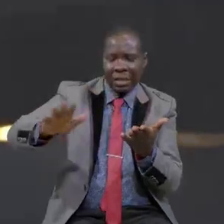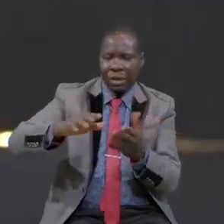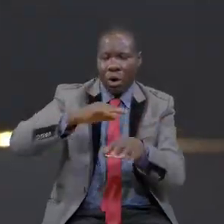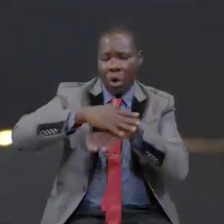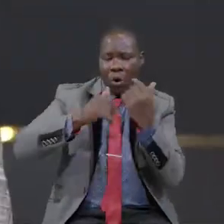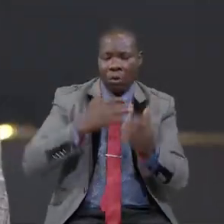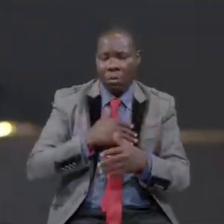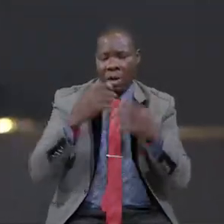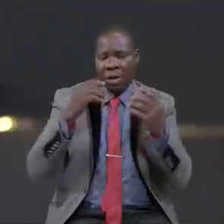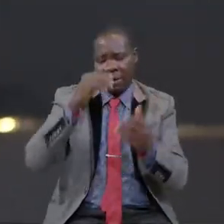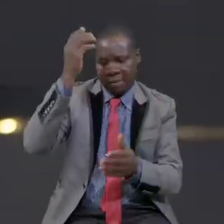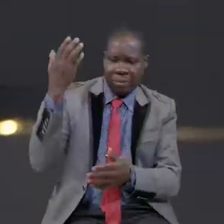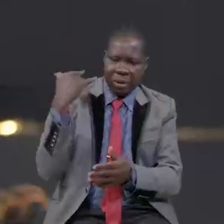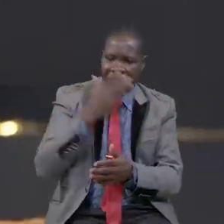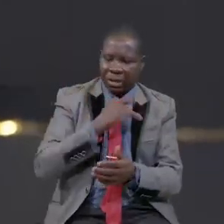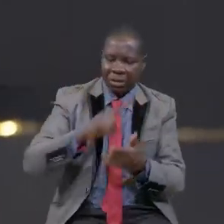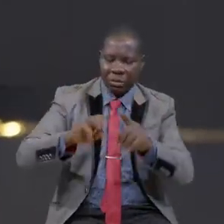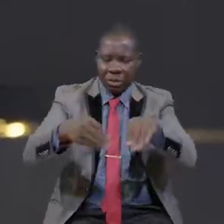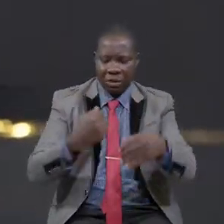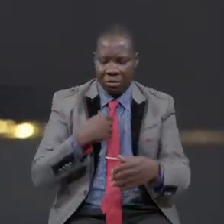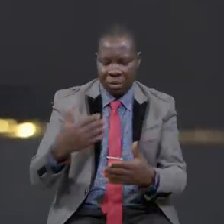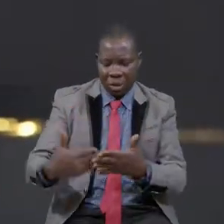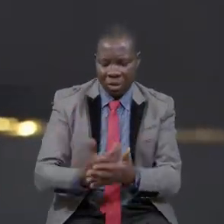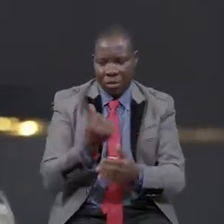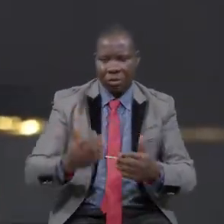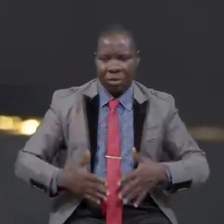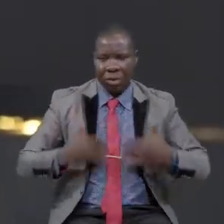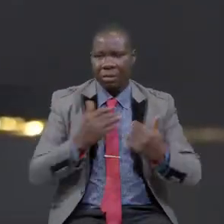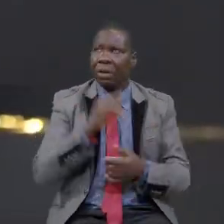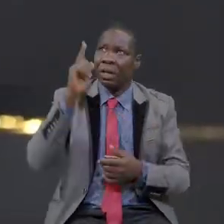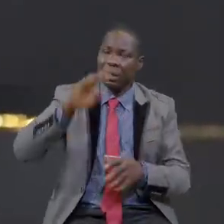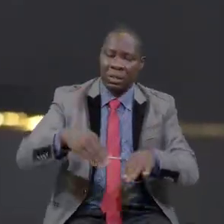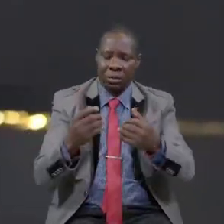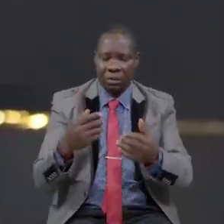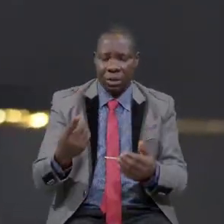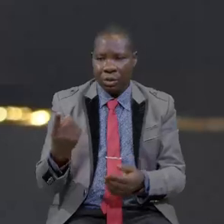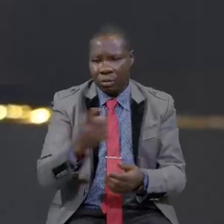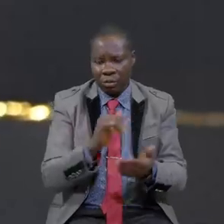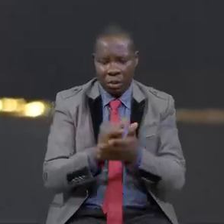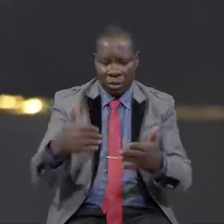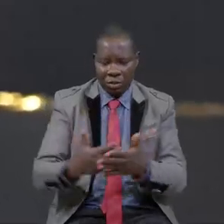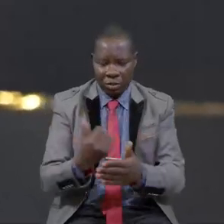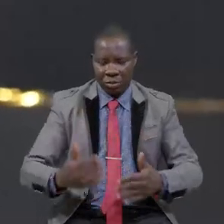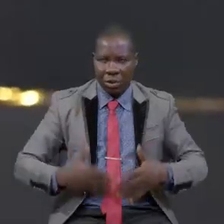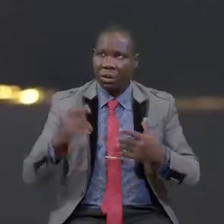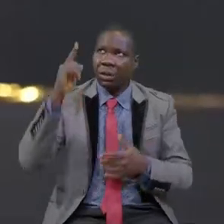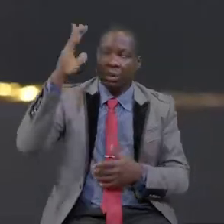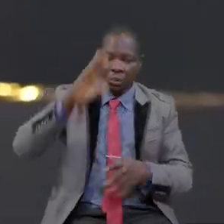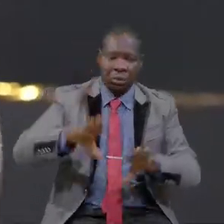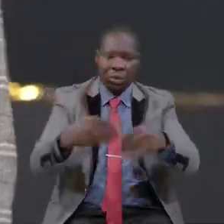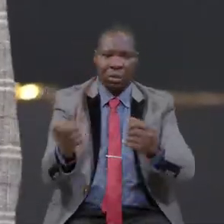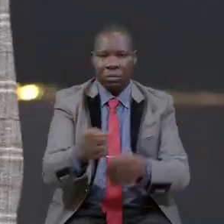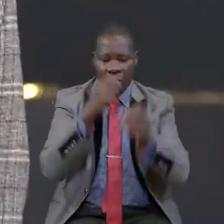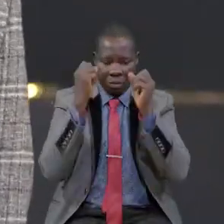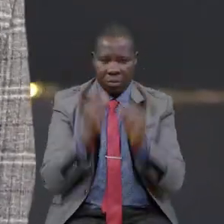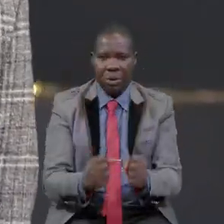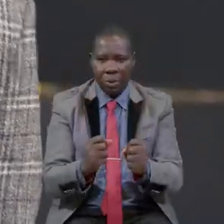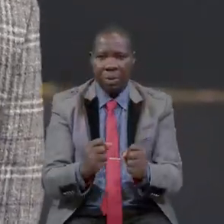new life and he gives you that new life he will give your power give your